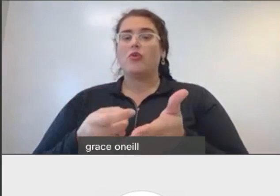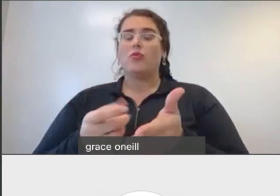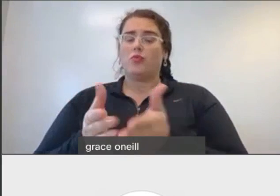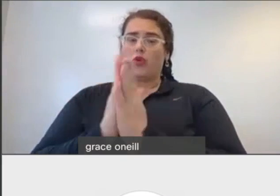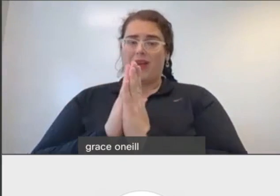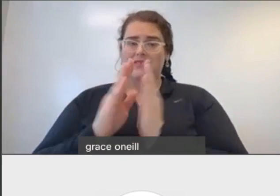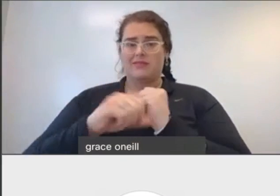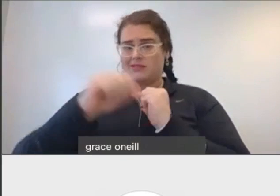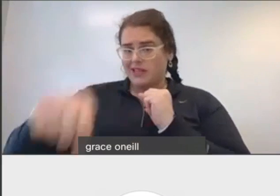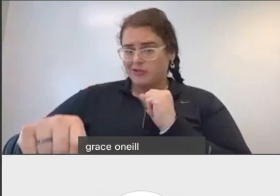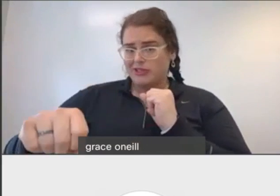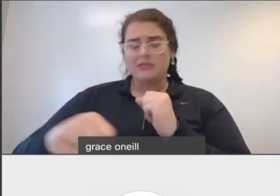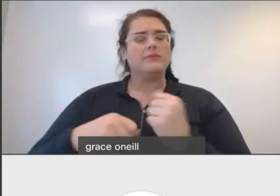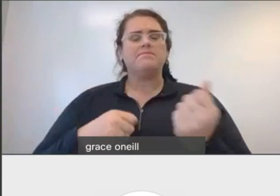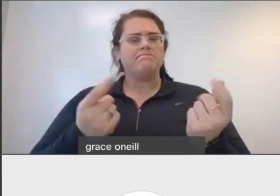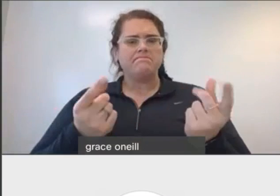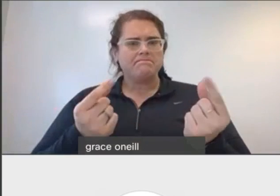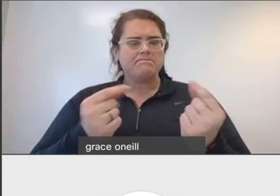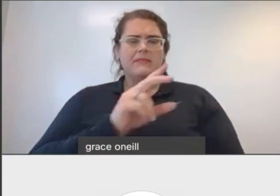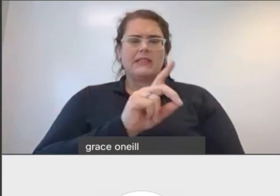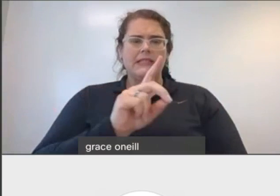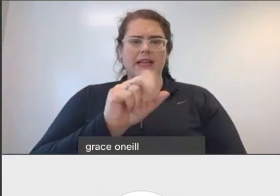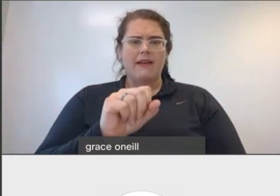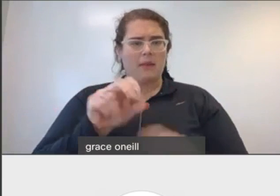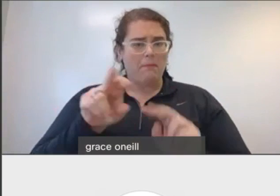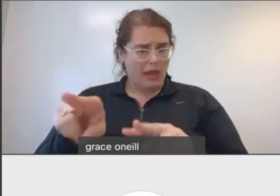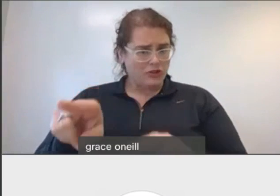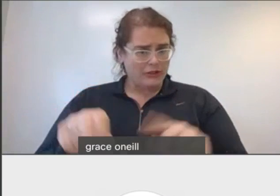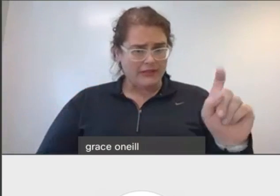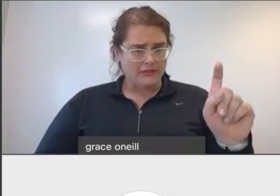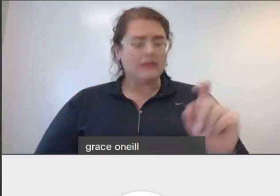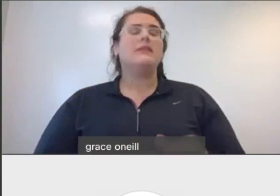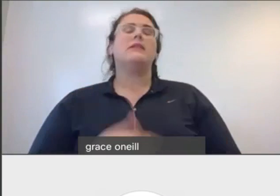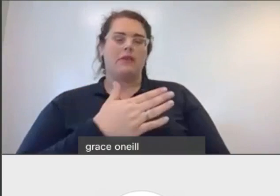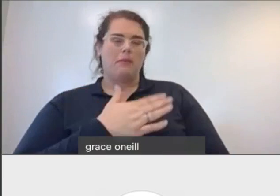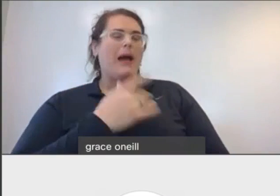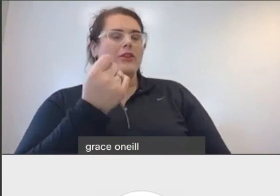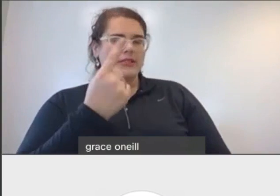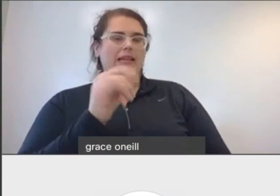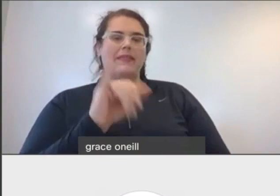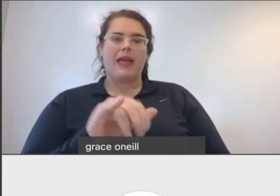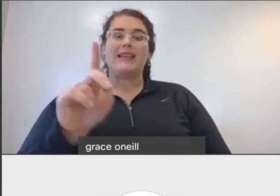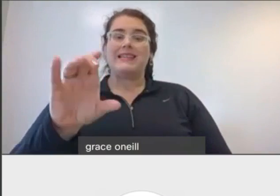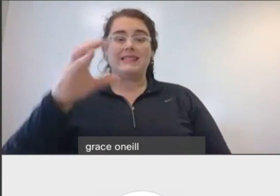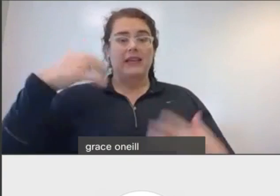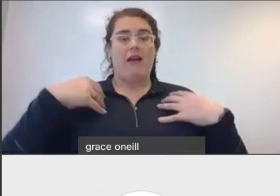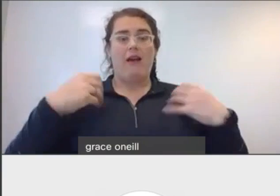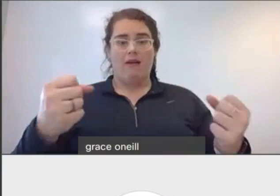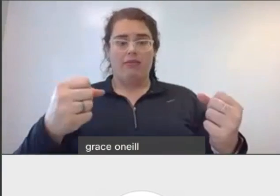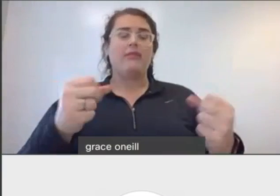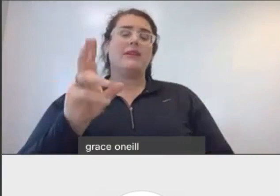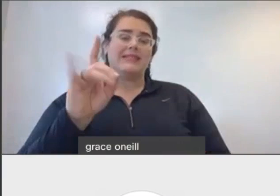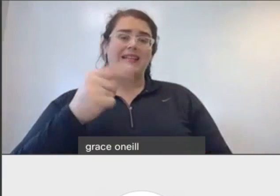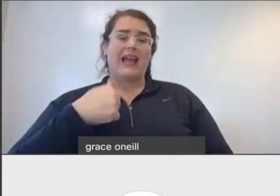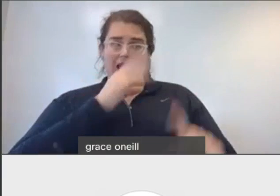to monitoring? Um, so my understanding is that there was a request made directly to DC Health. I know we